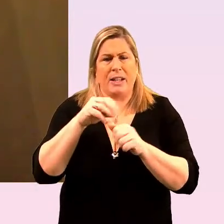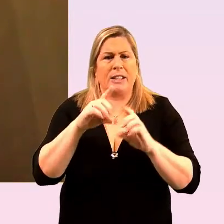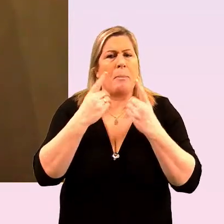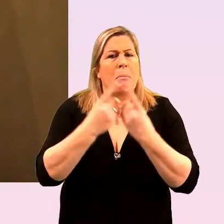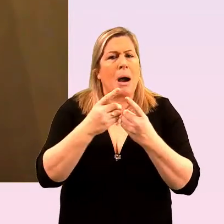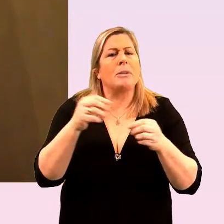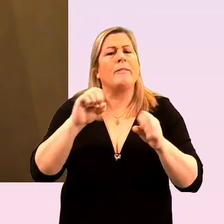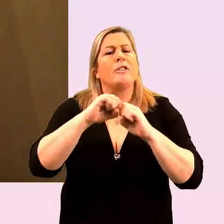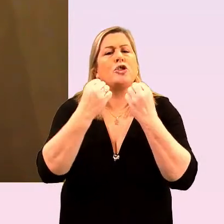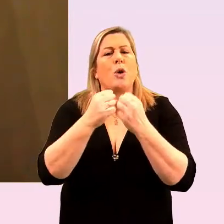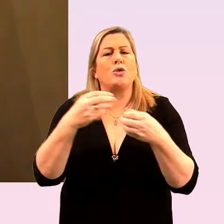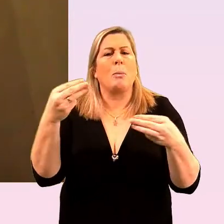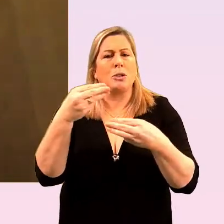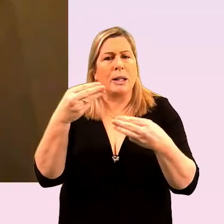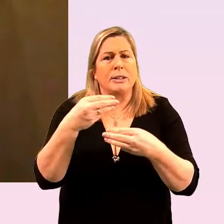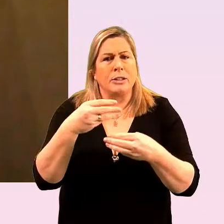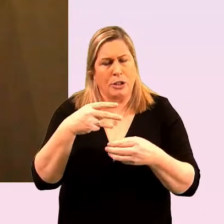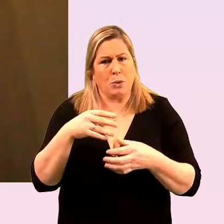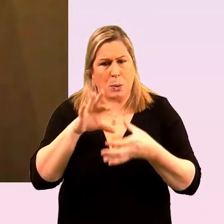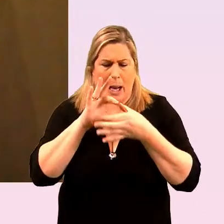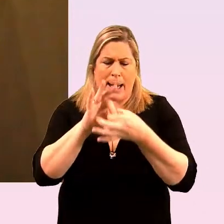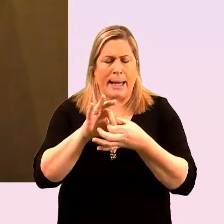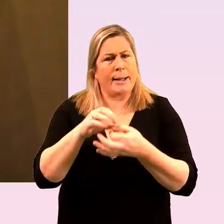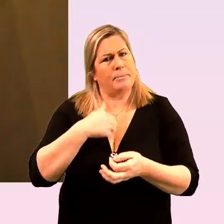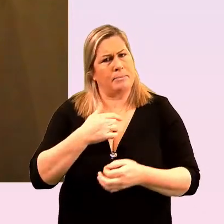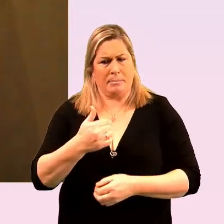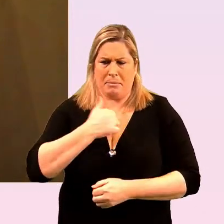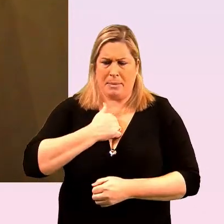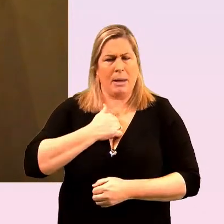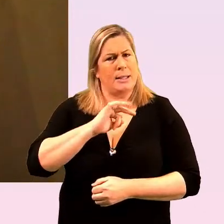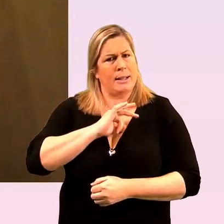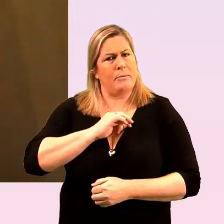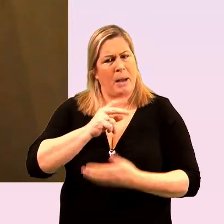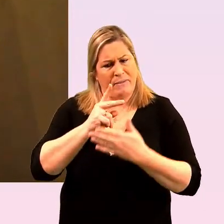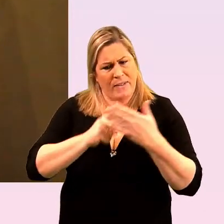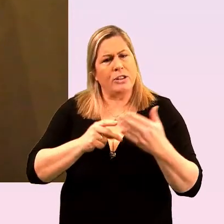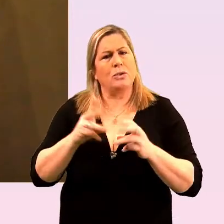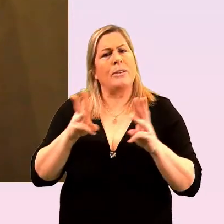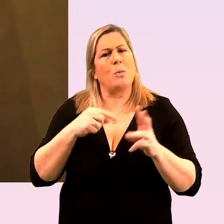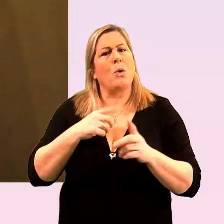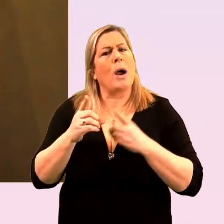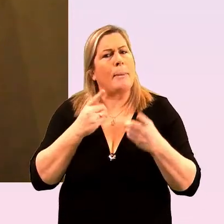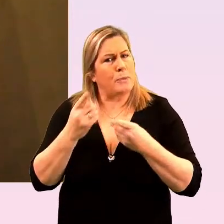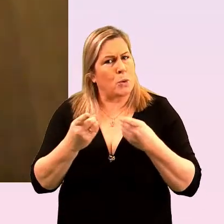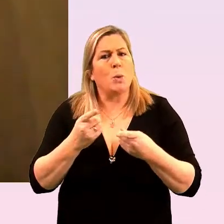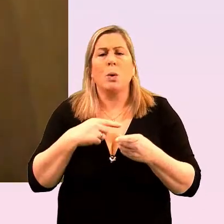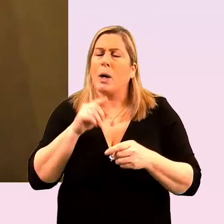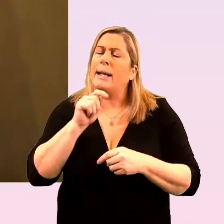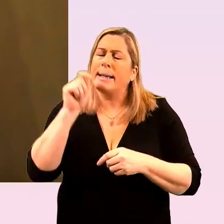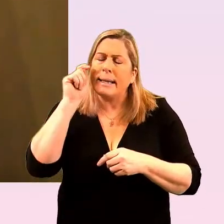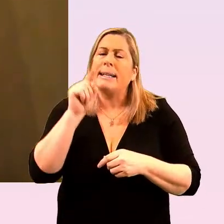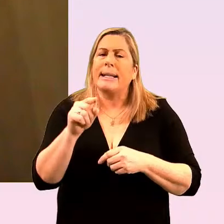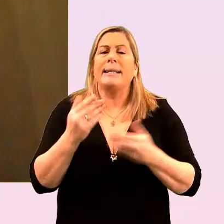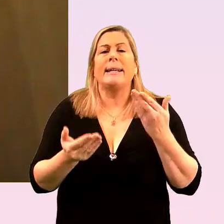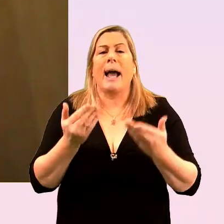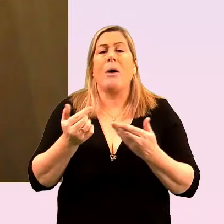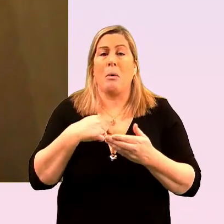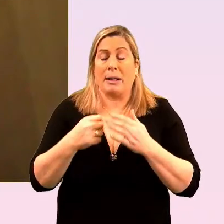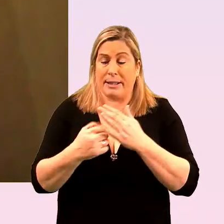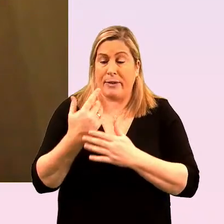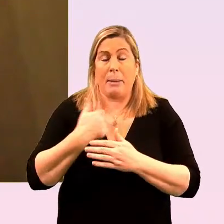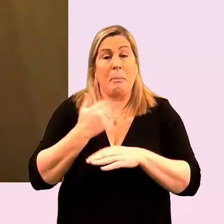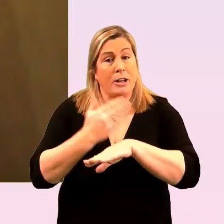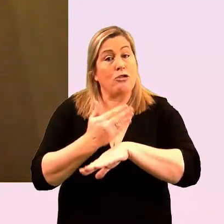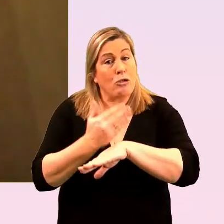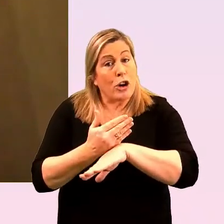link between me, my values, the work that I was doing. And so I think that that's how I've developed my